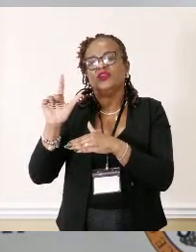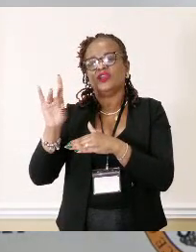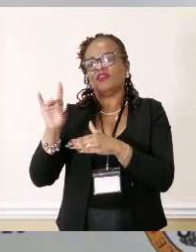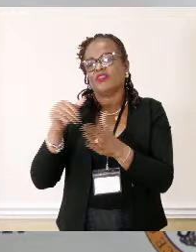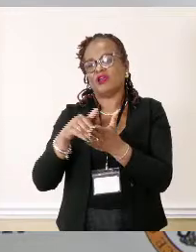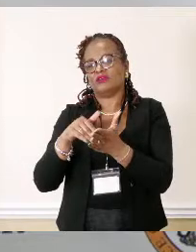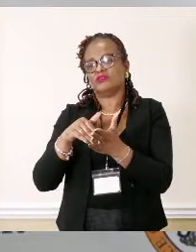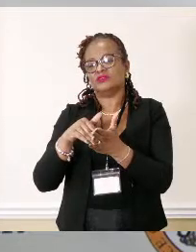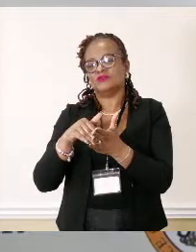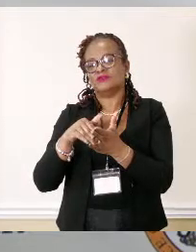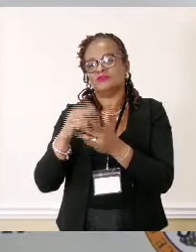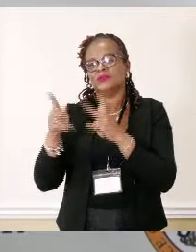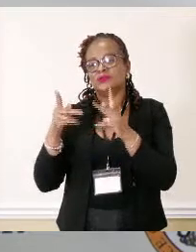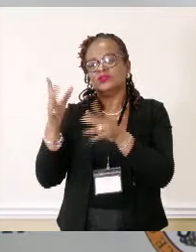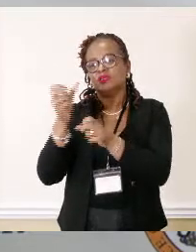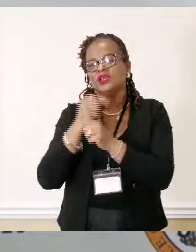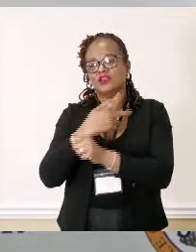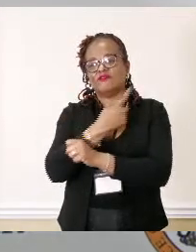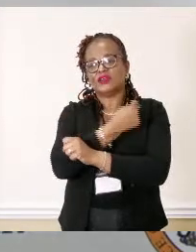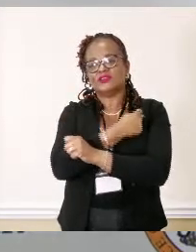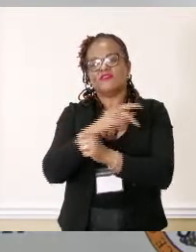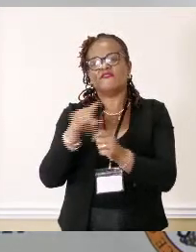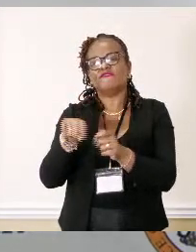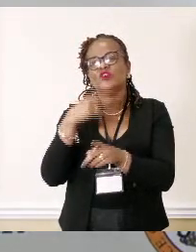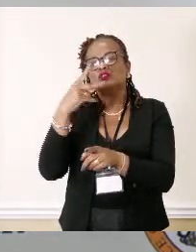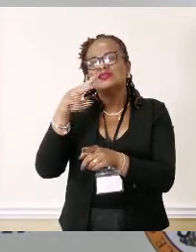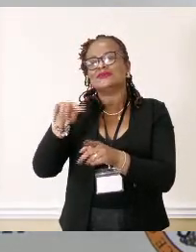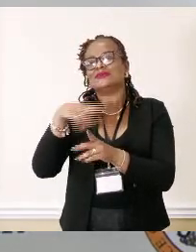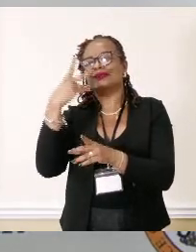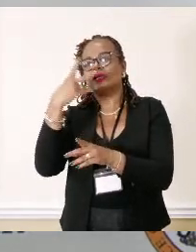to receive the vaccine, first and second dose.